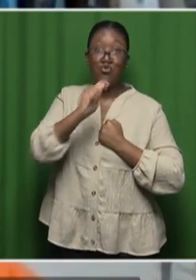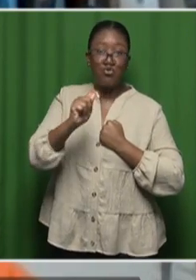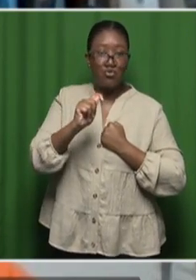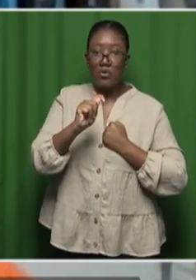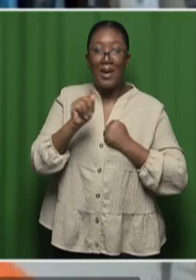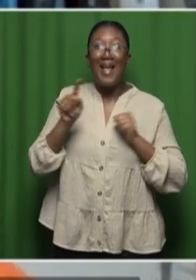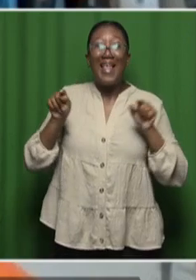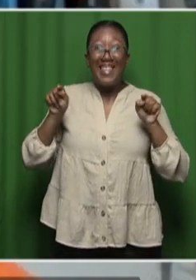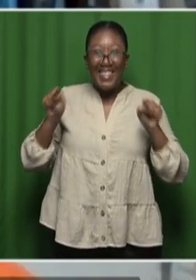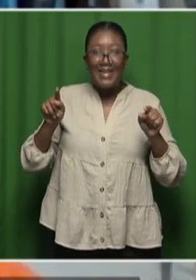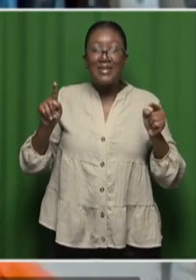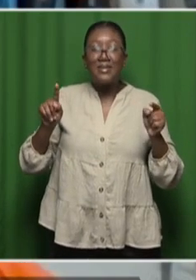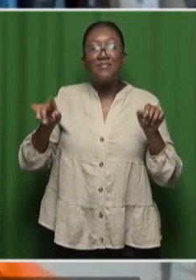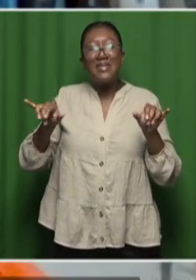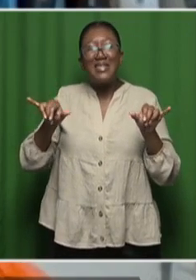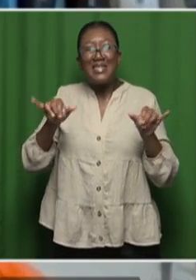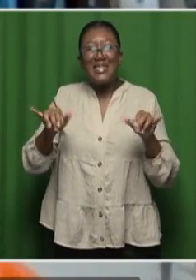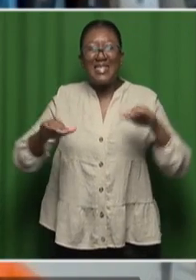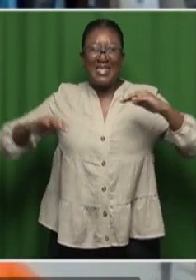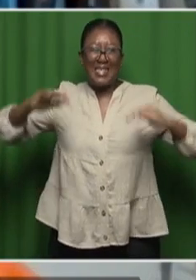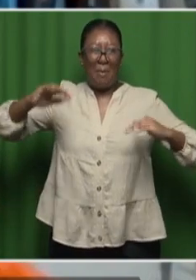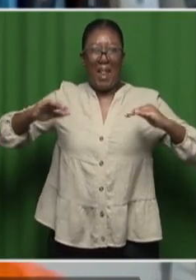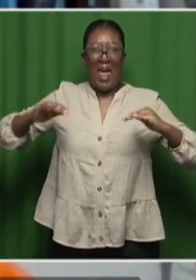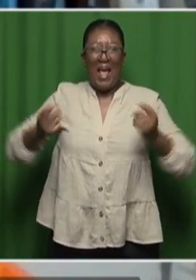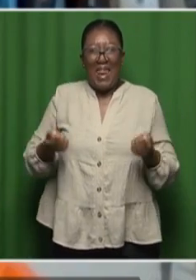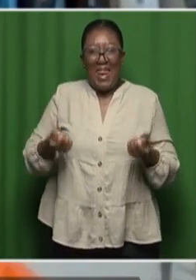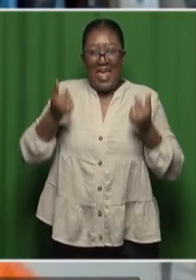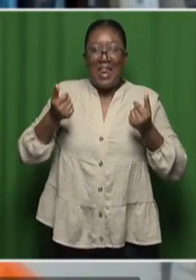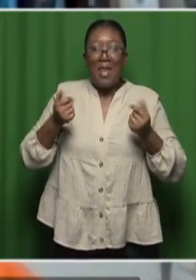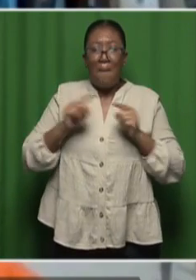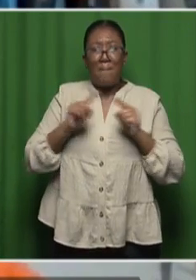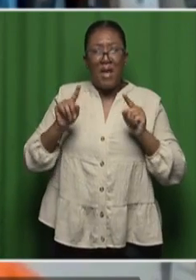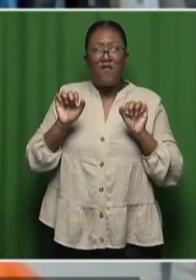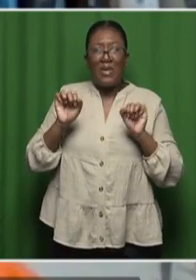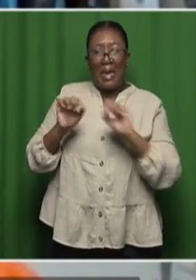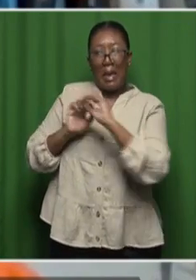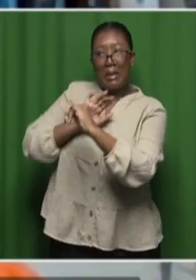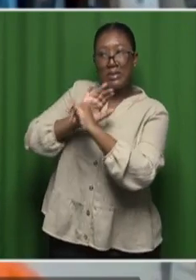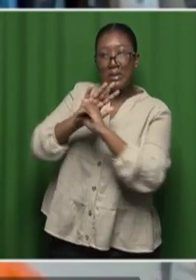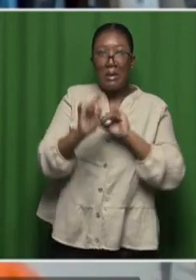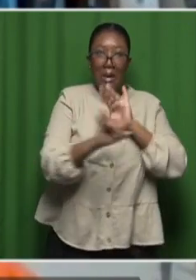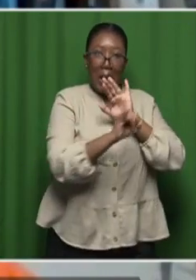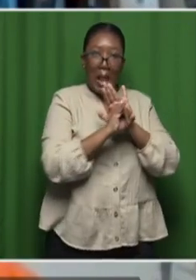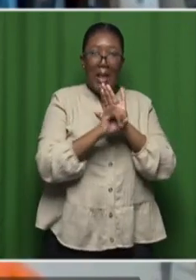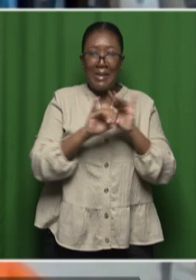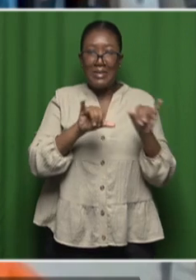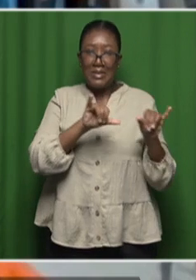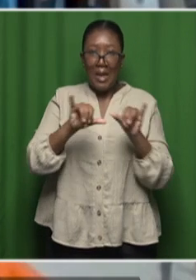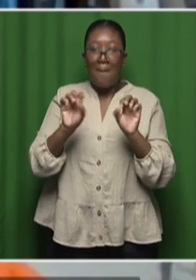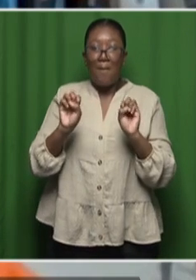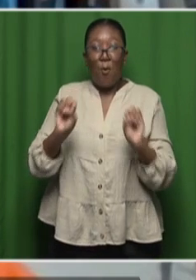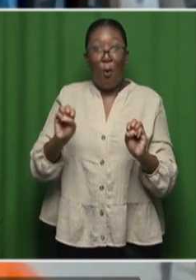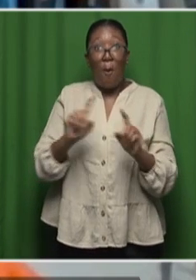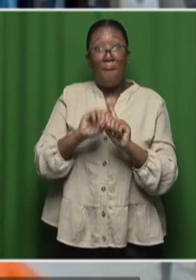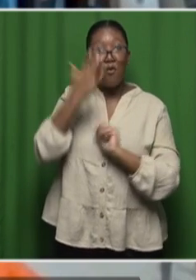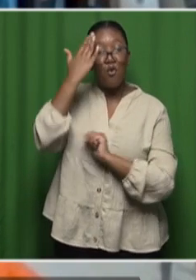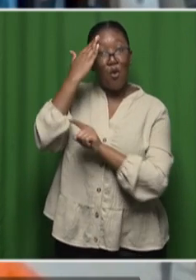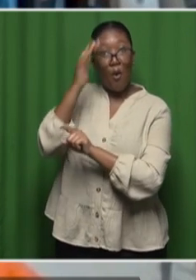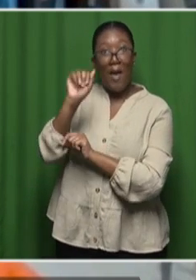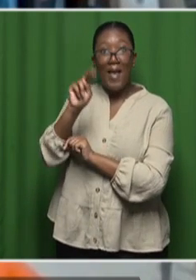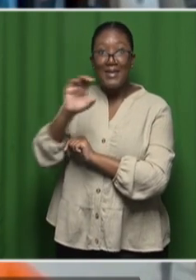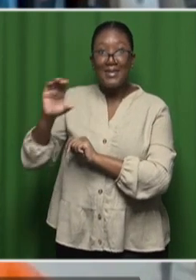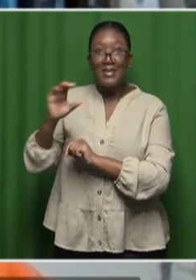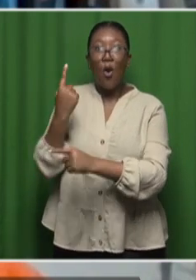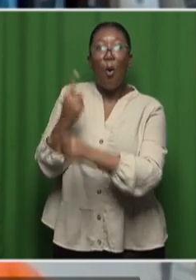are similar trademarks. I mean, they're identical insofar as the word marks are concerned. And we do know that the ANC's use